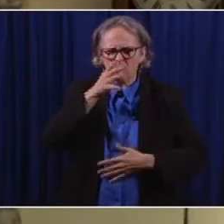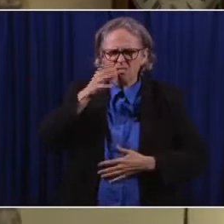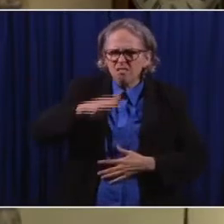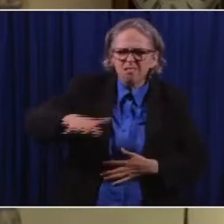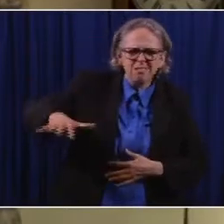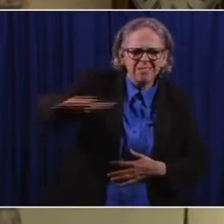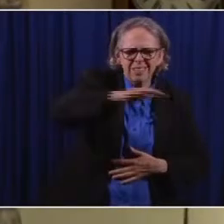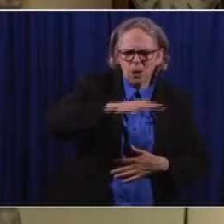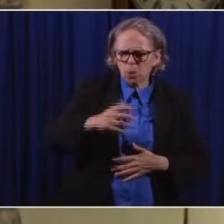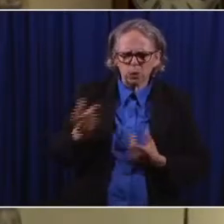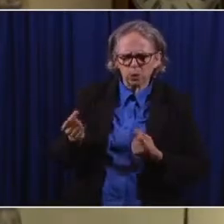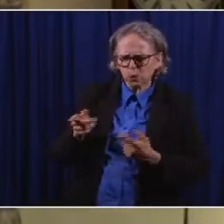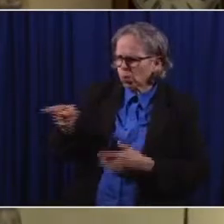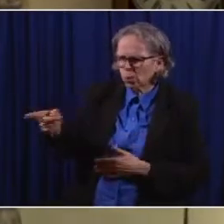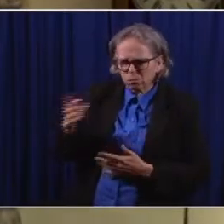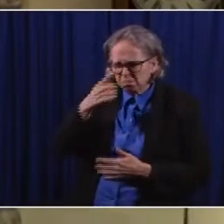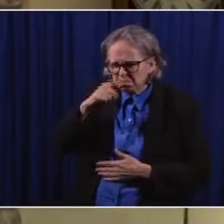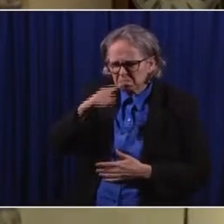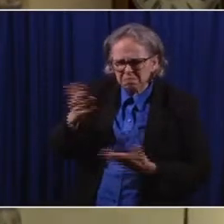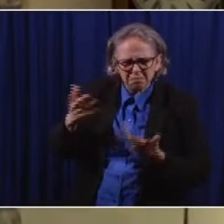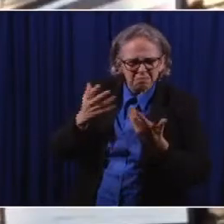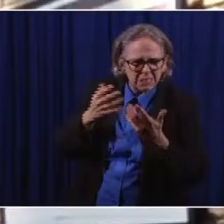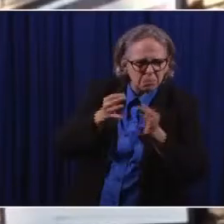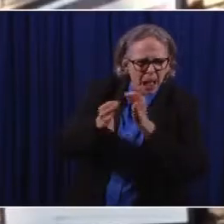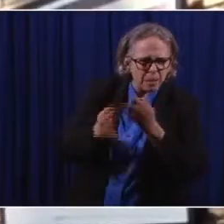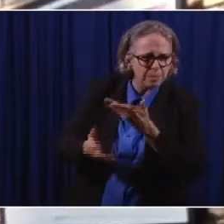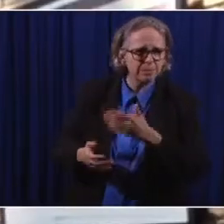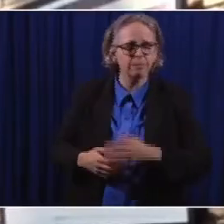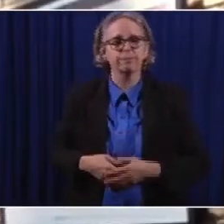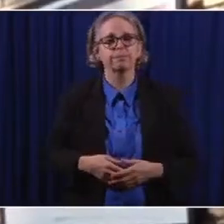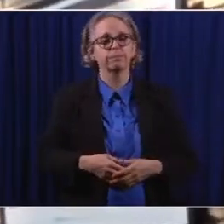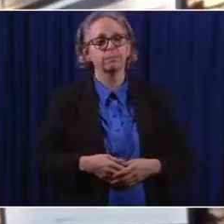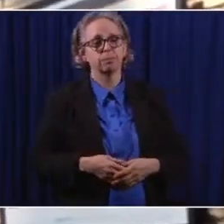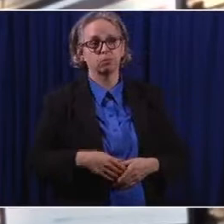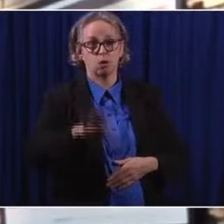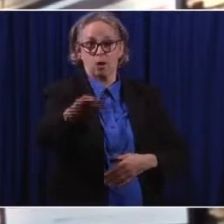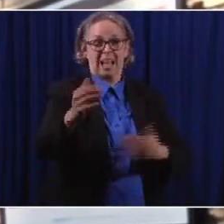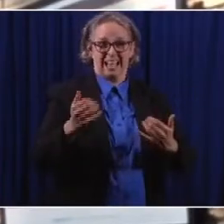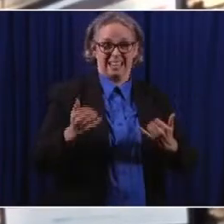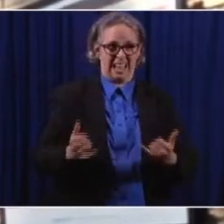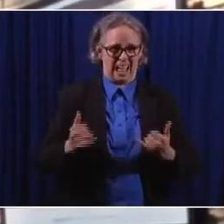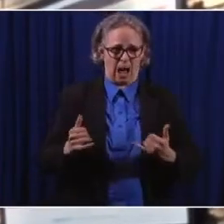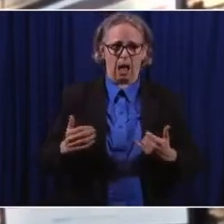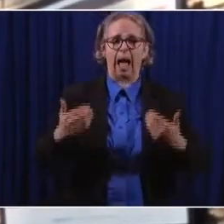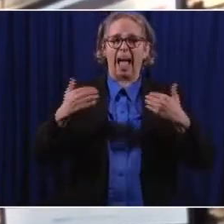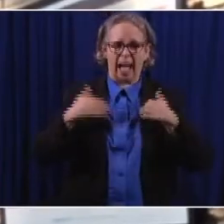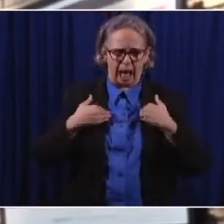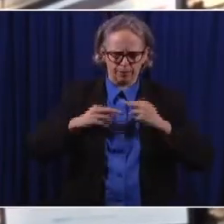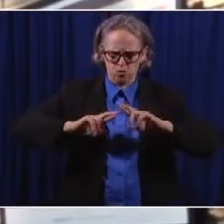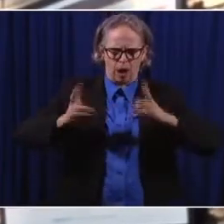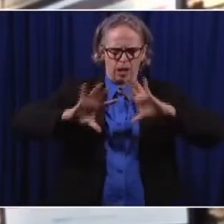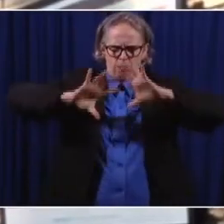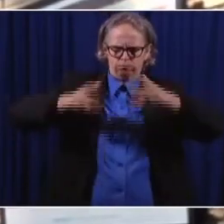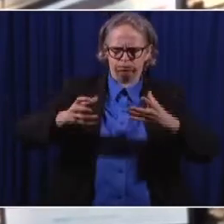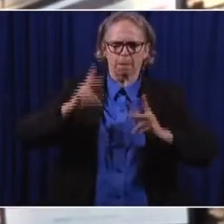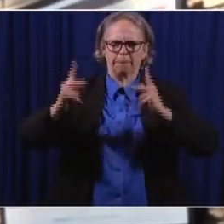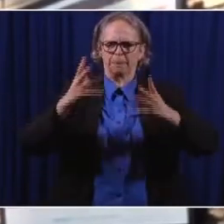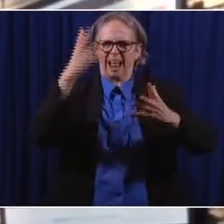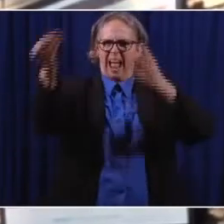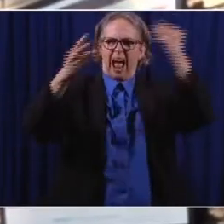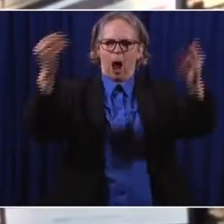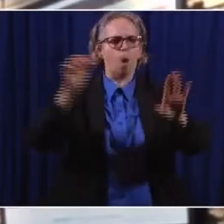doing? Yeah, well, right now the census actually has census takers out amongst the